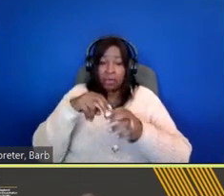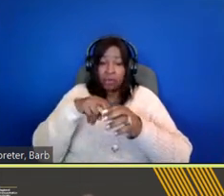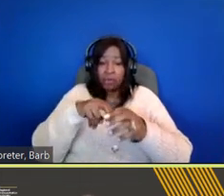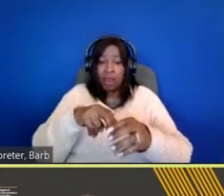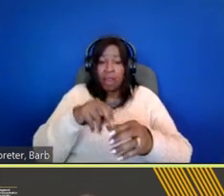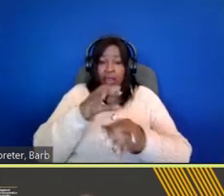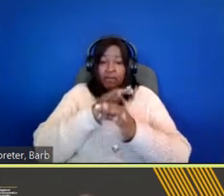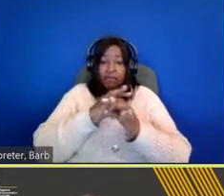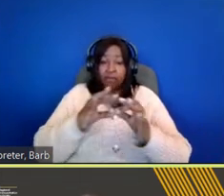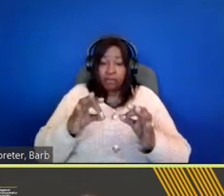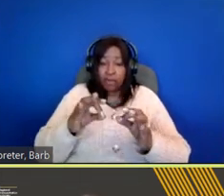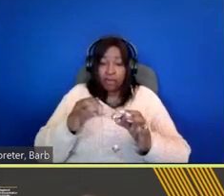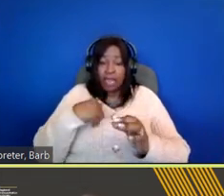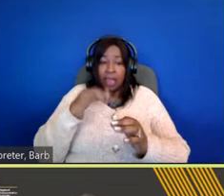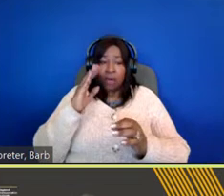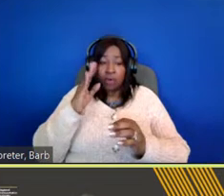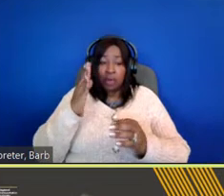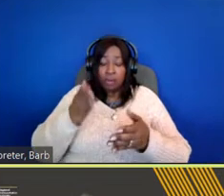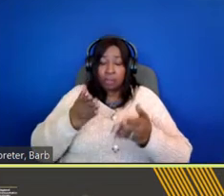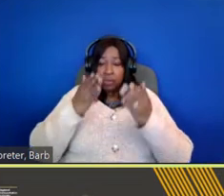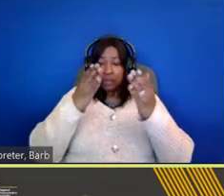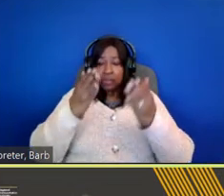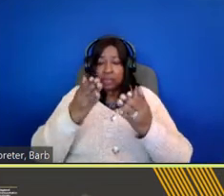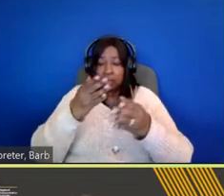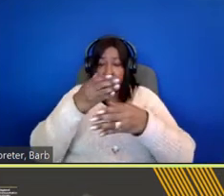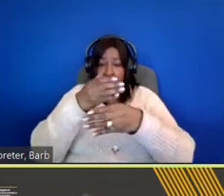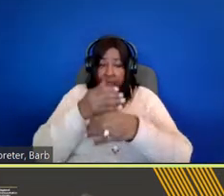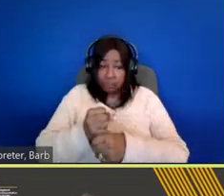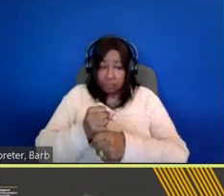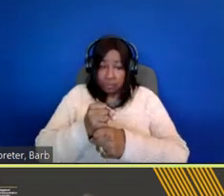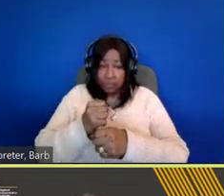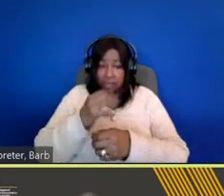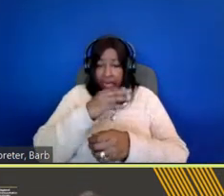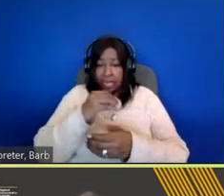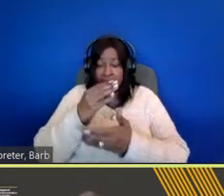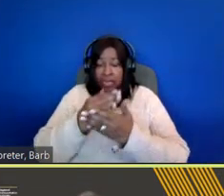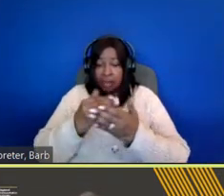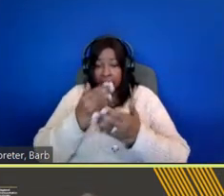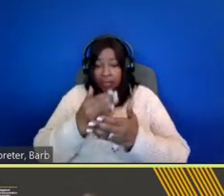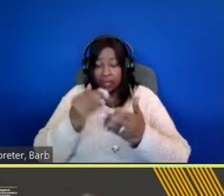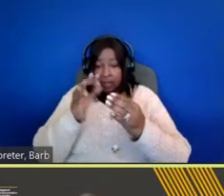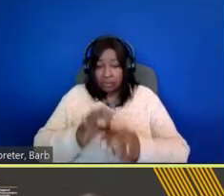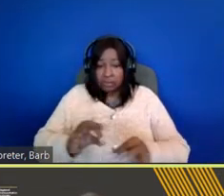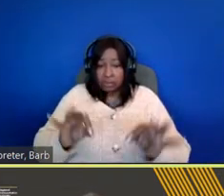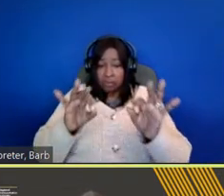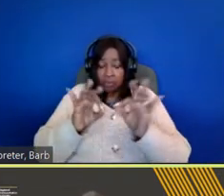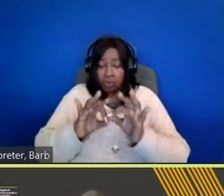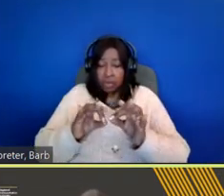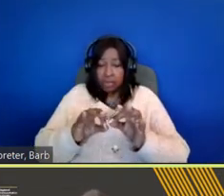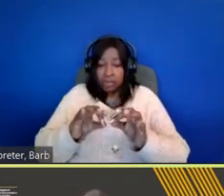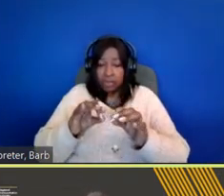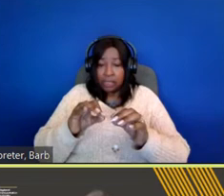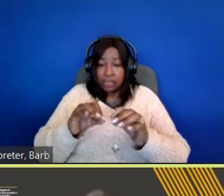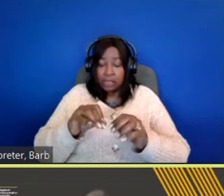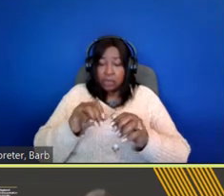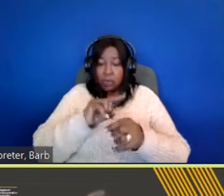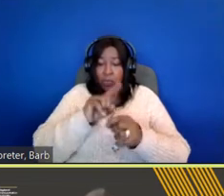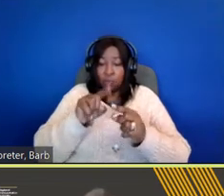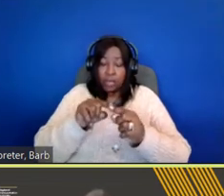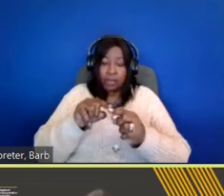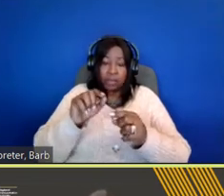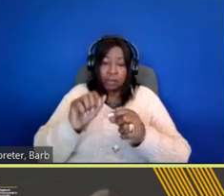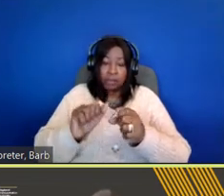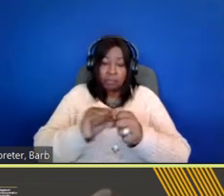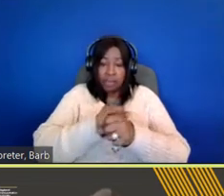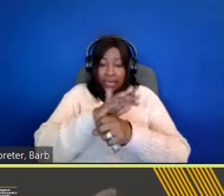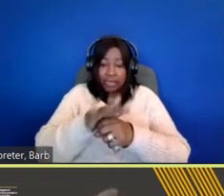some of the statistics particularly relevant as the pandemic period hit us in